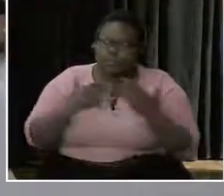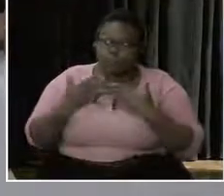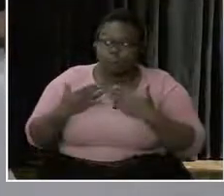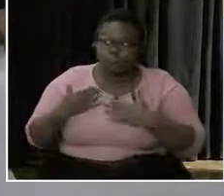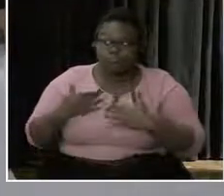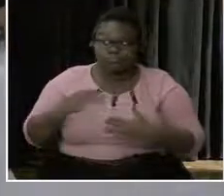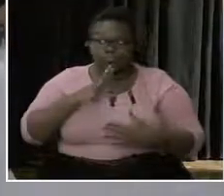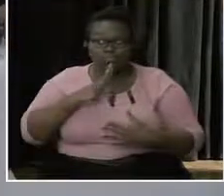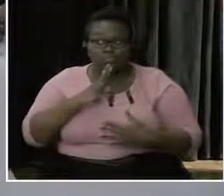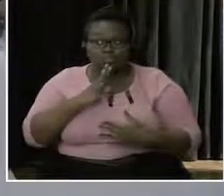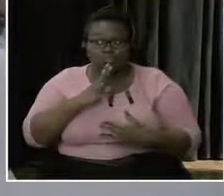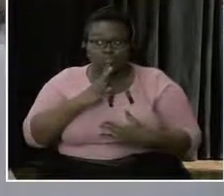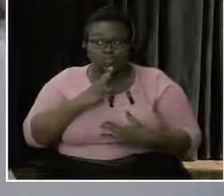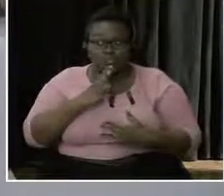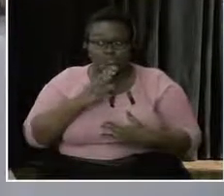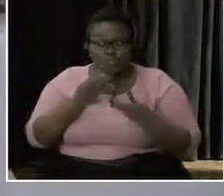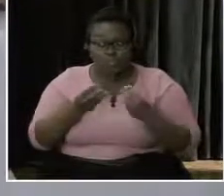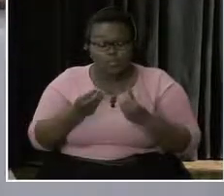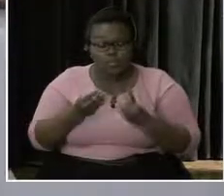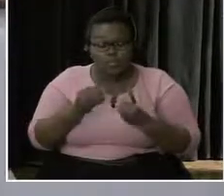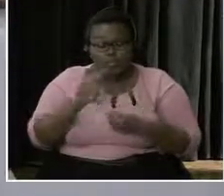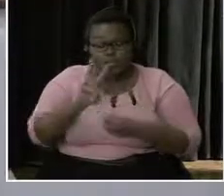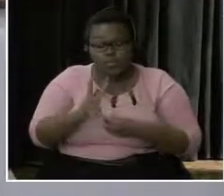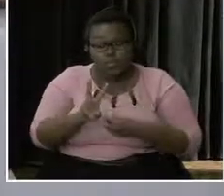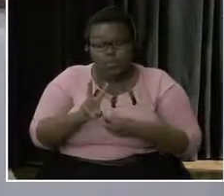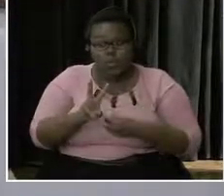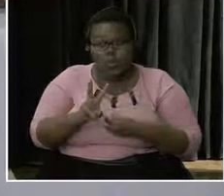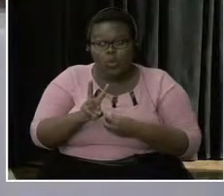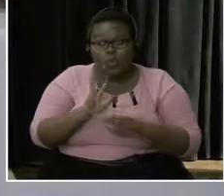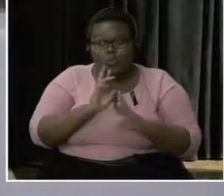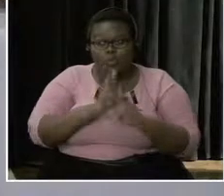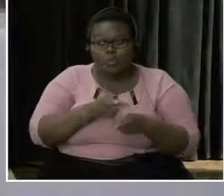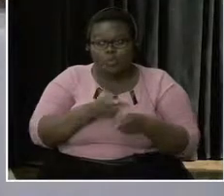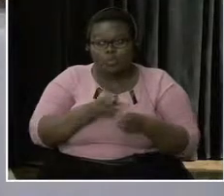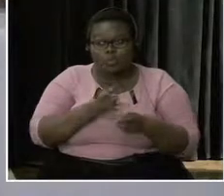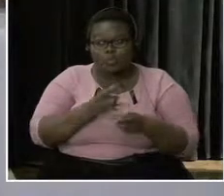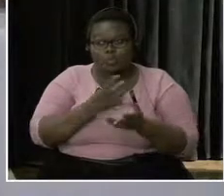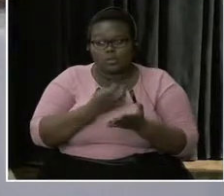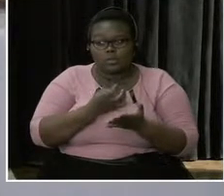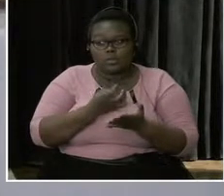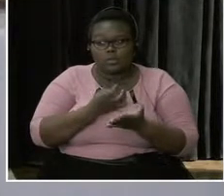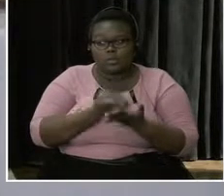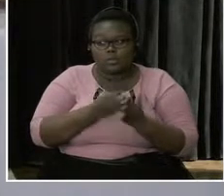Speaker. Item number 2 is the report on economic development.